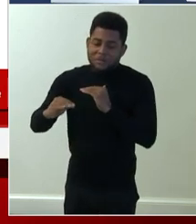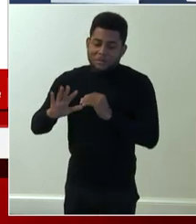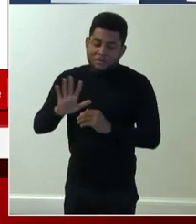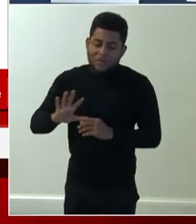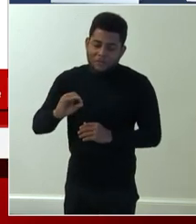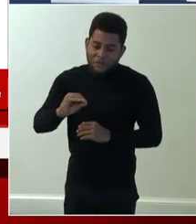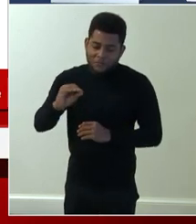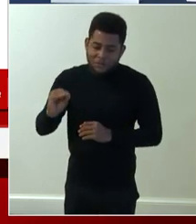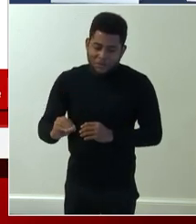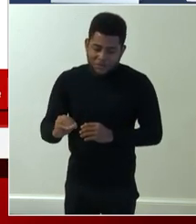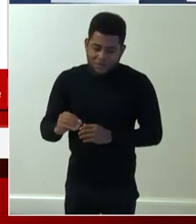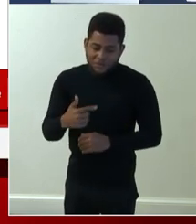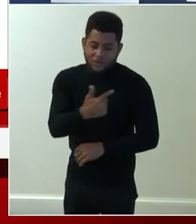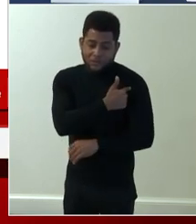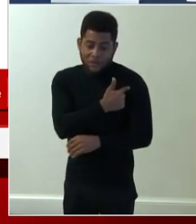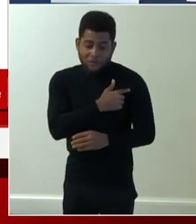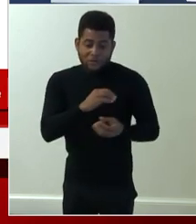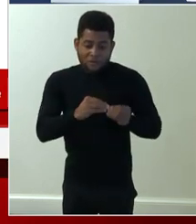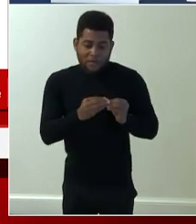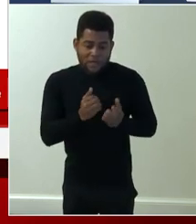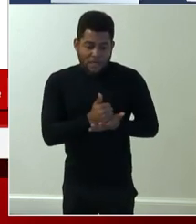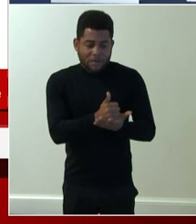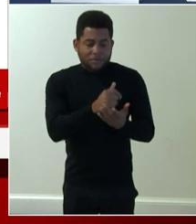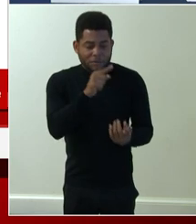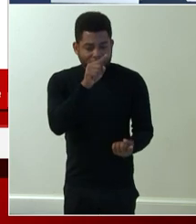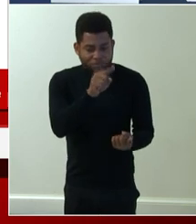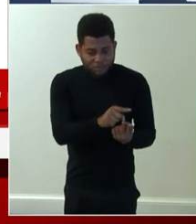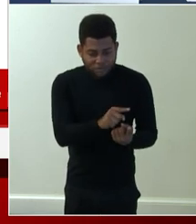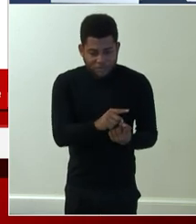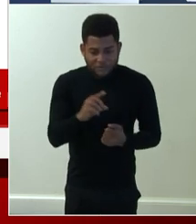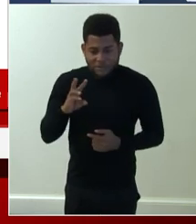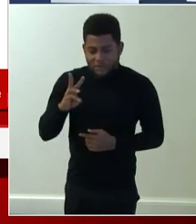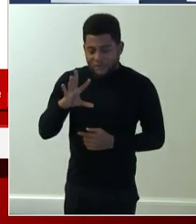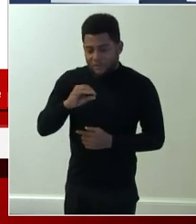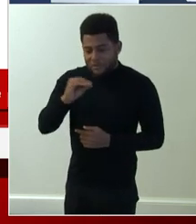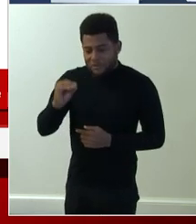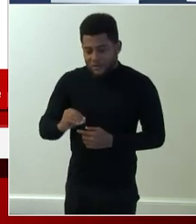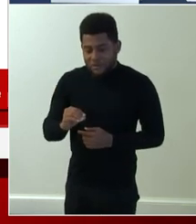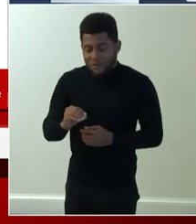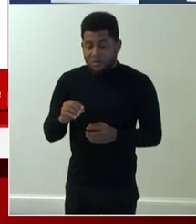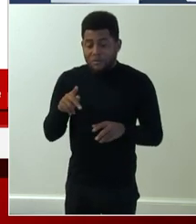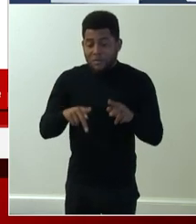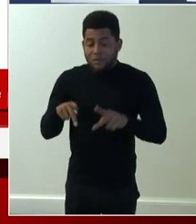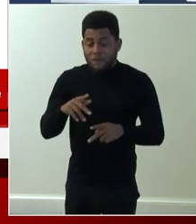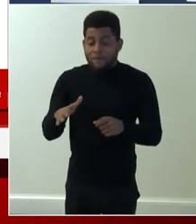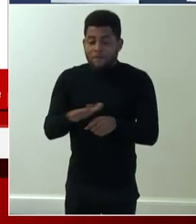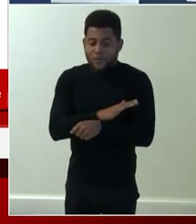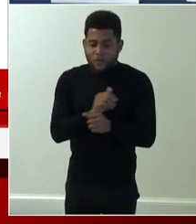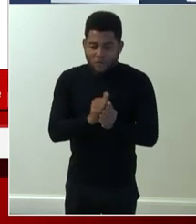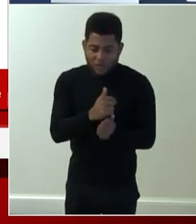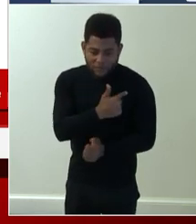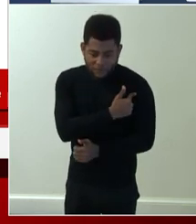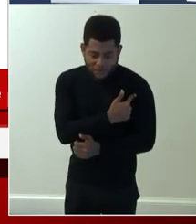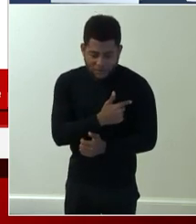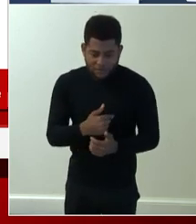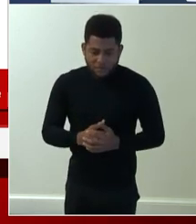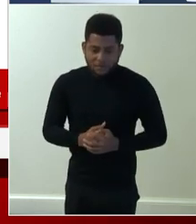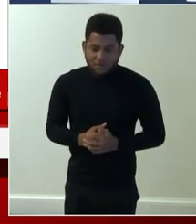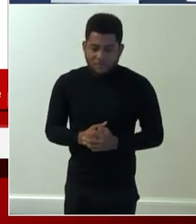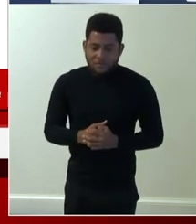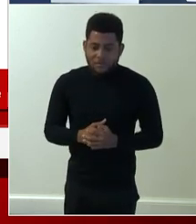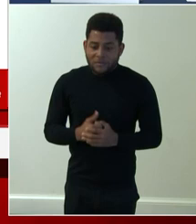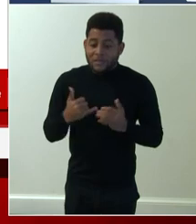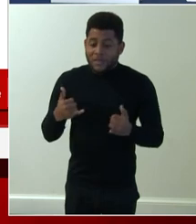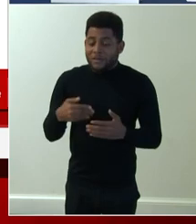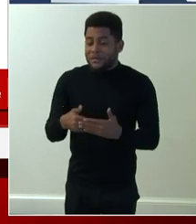vaccination numbers help with that. So 65% of our population are currently fully vaccinated. And if we move to the next slide, I think this is